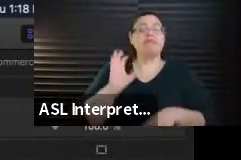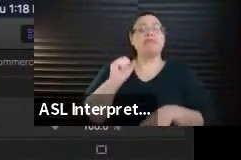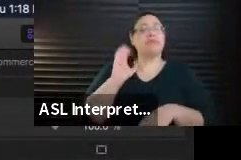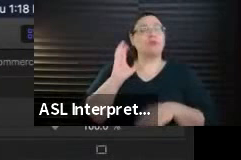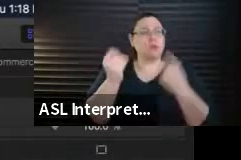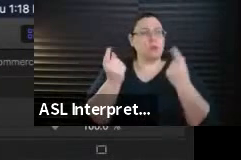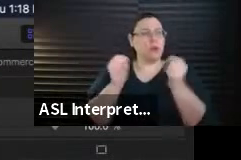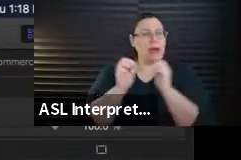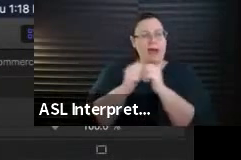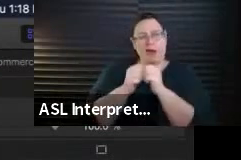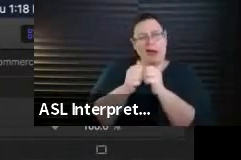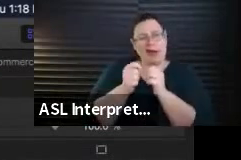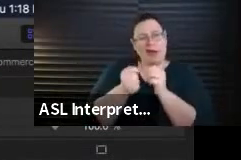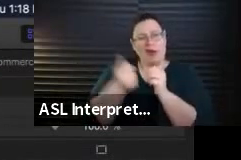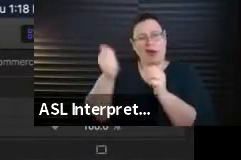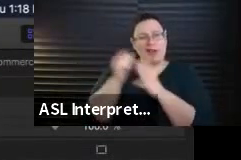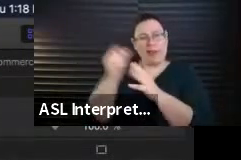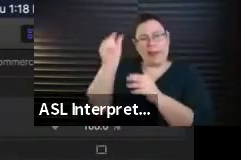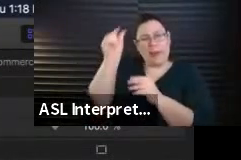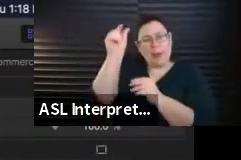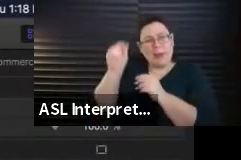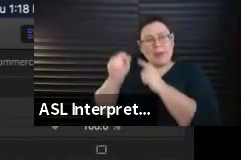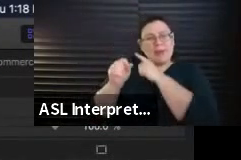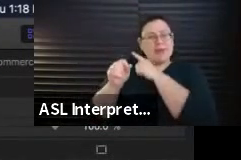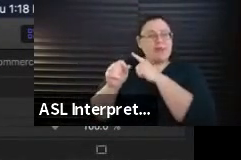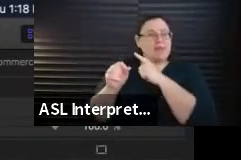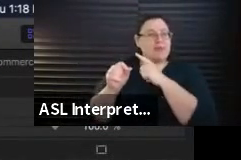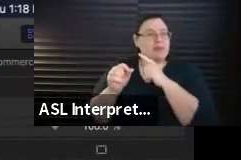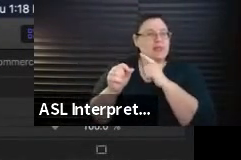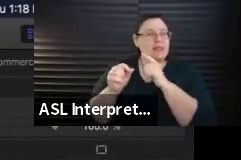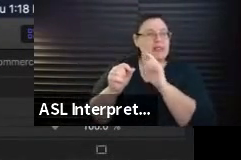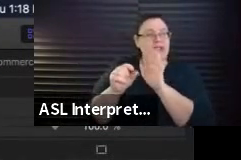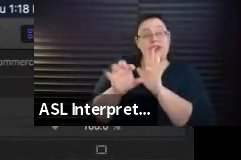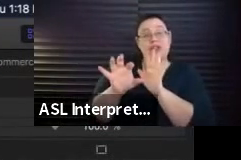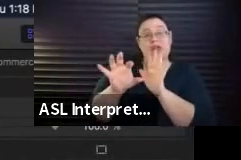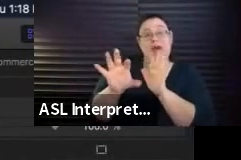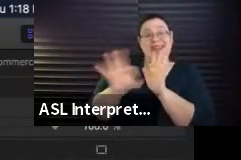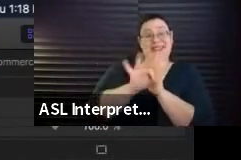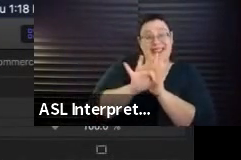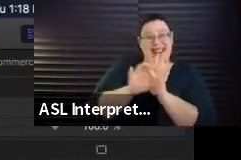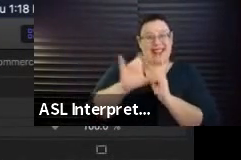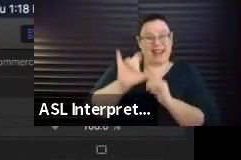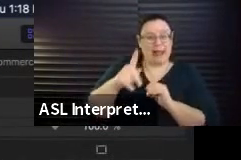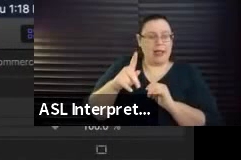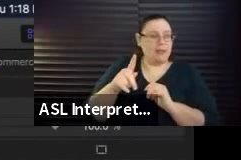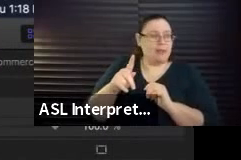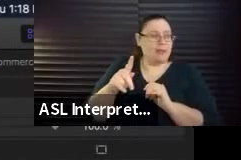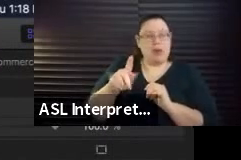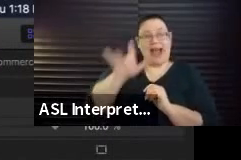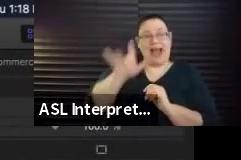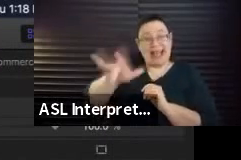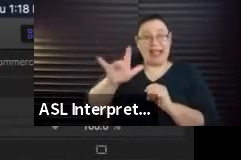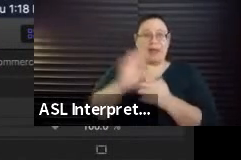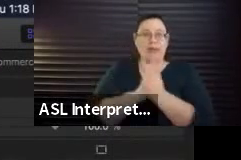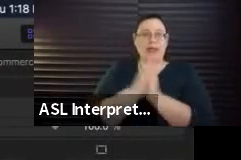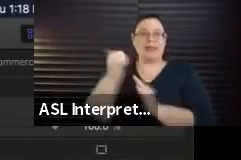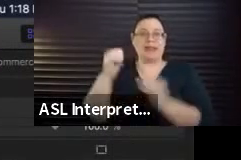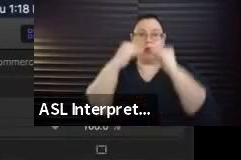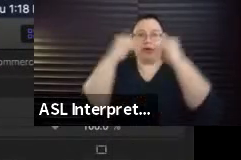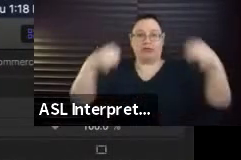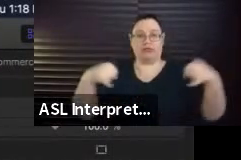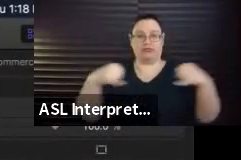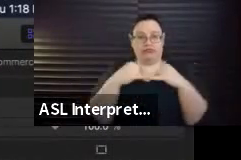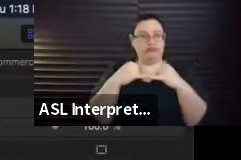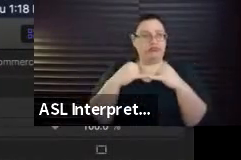that. So I'm going to select that clip, and selecting it just means clicking on it, so this yellow frames around it. And then I'm going to go to this drop-down menu